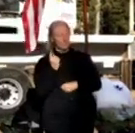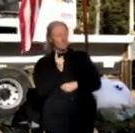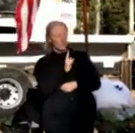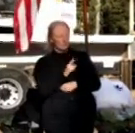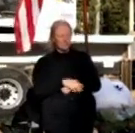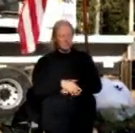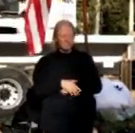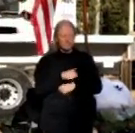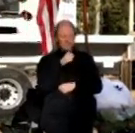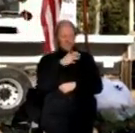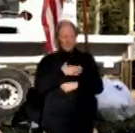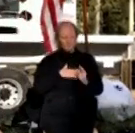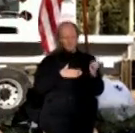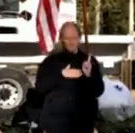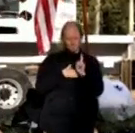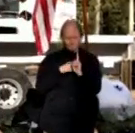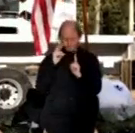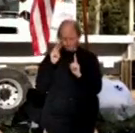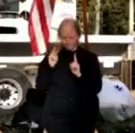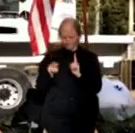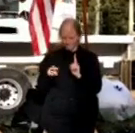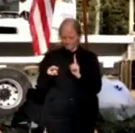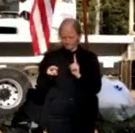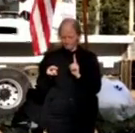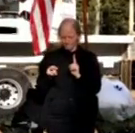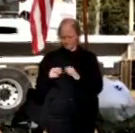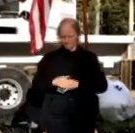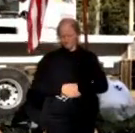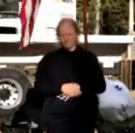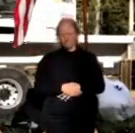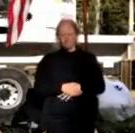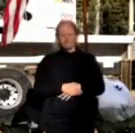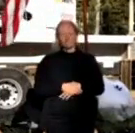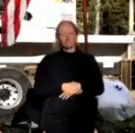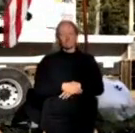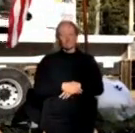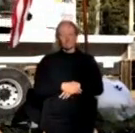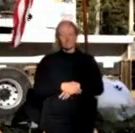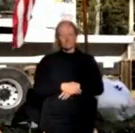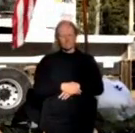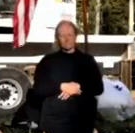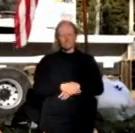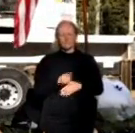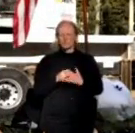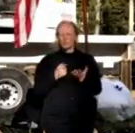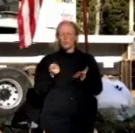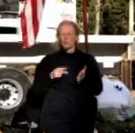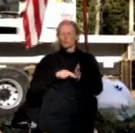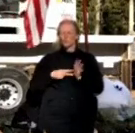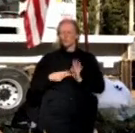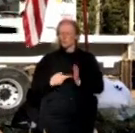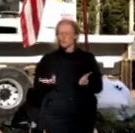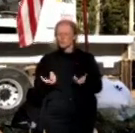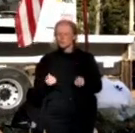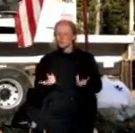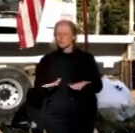came up to the edge, and she looked down on me, and she says, "Just what is your intentions up